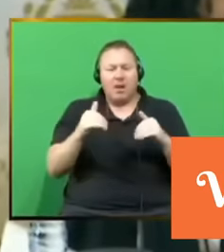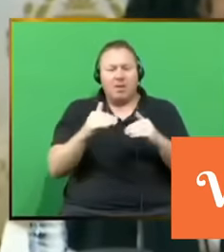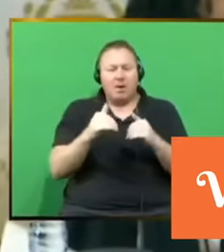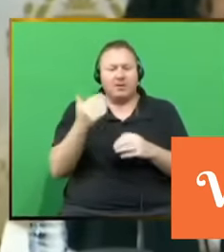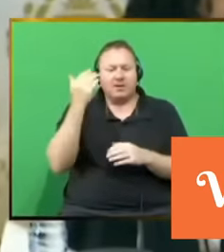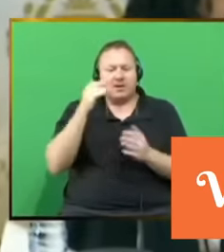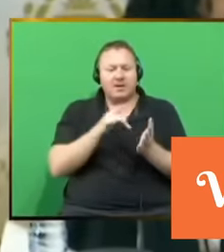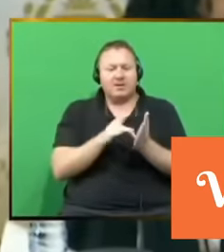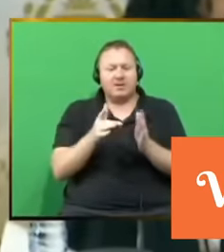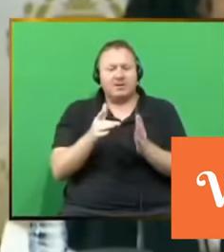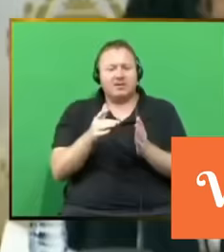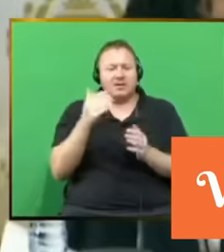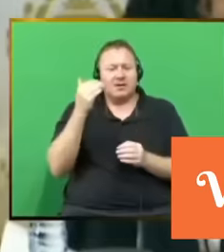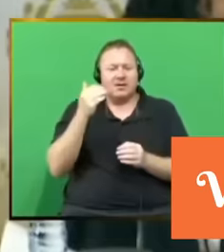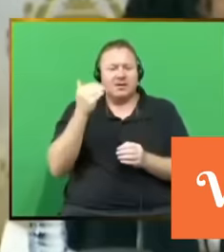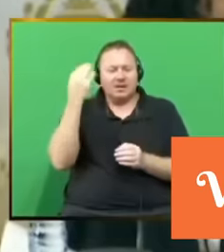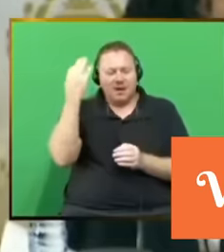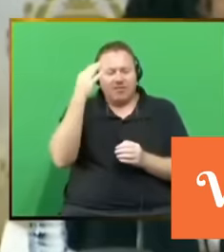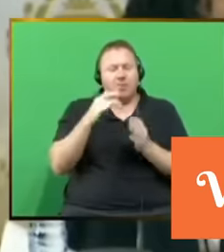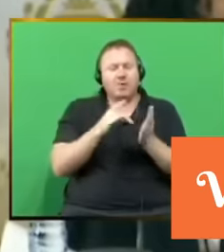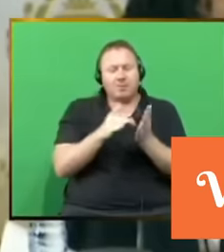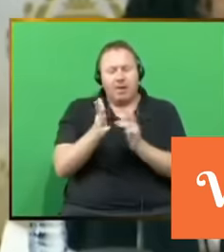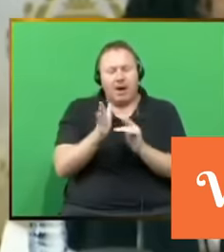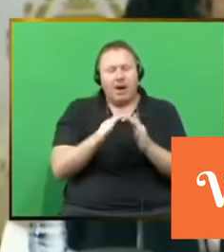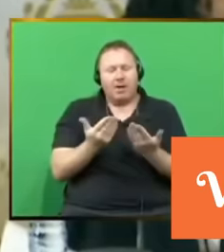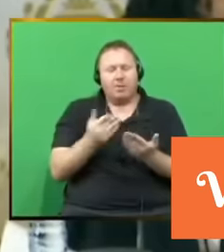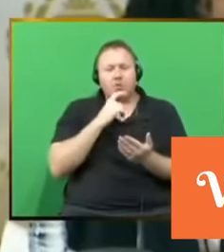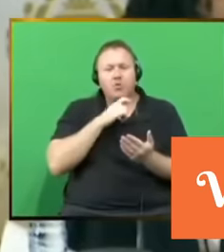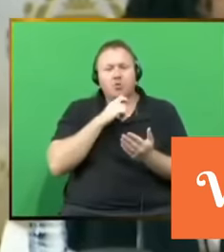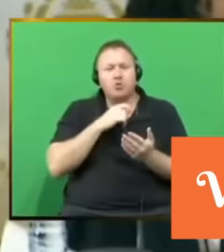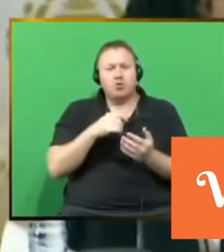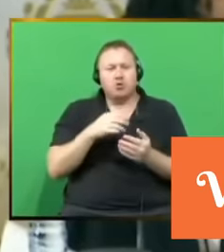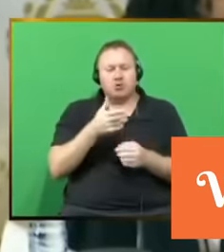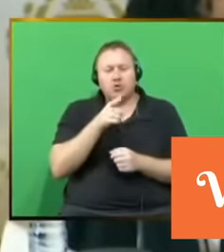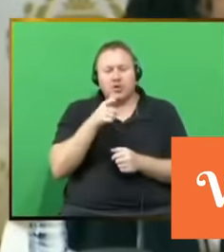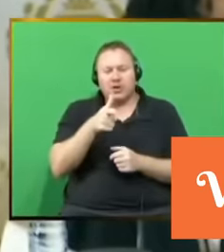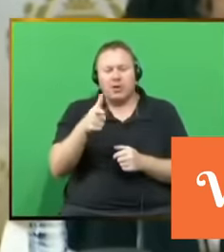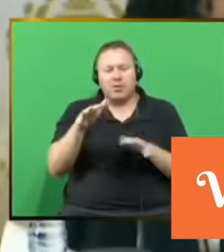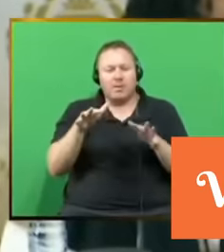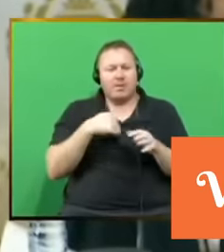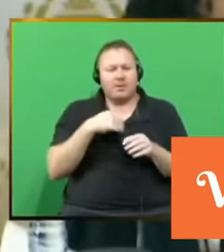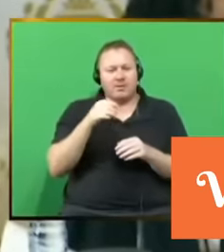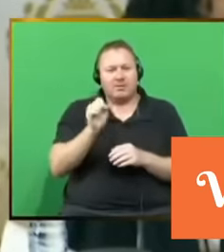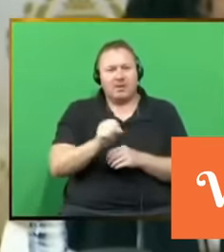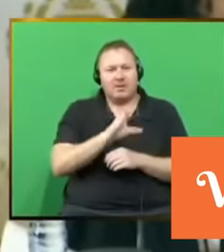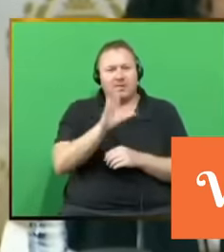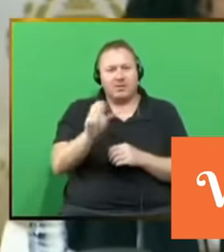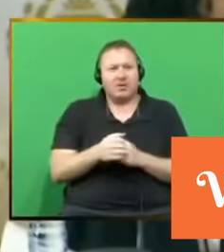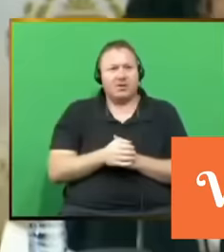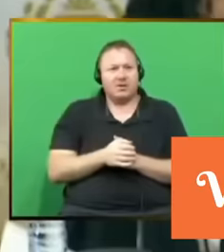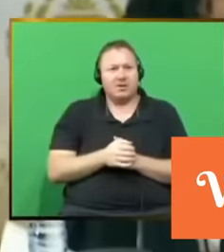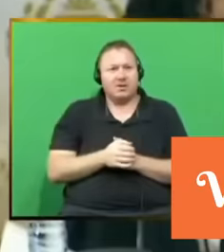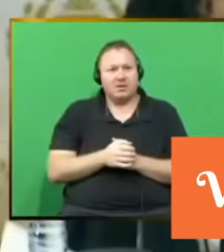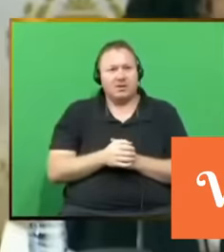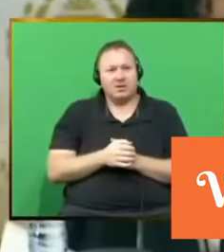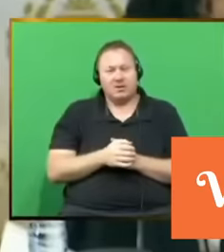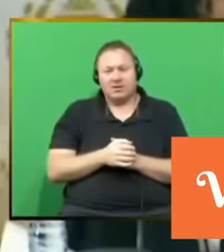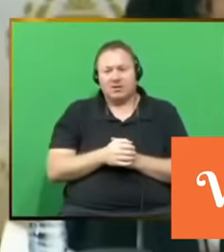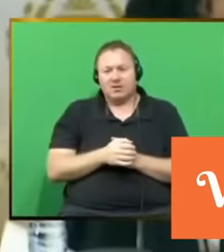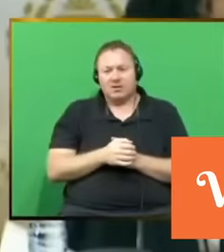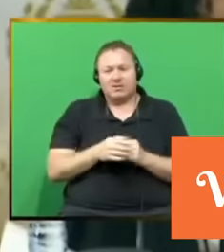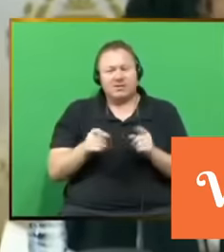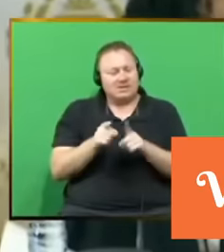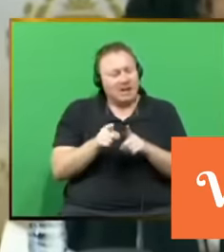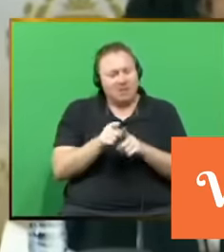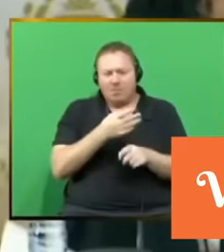Bible to justify the genocide it was committing in our country. You cannot justify genocide in Palestine